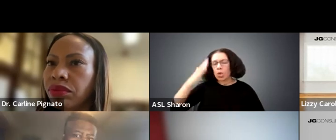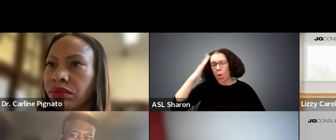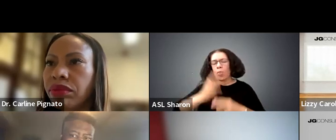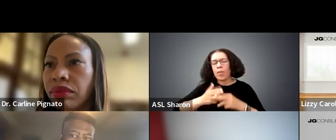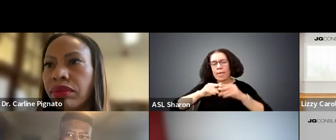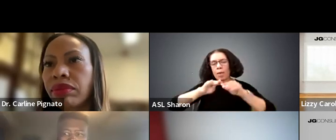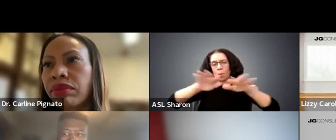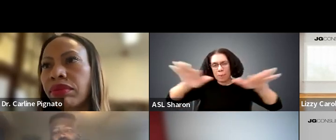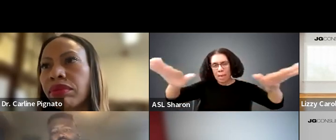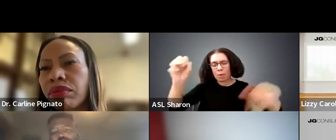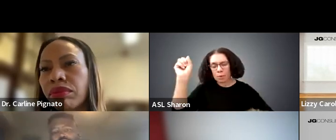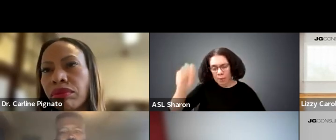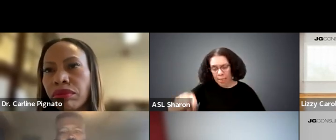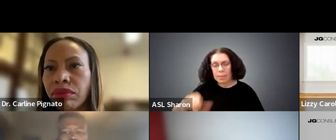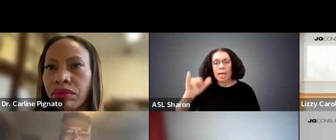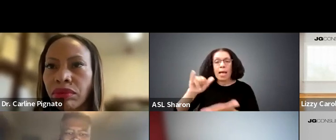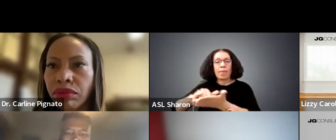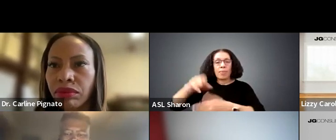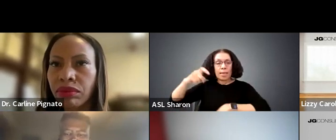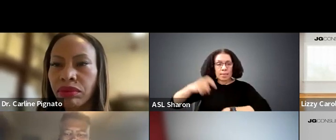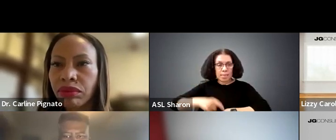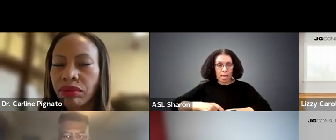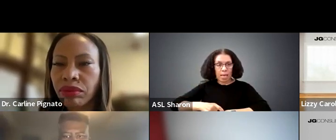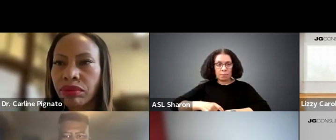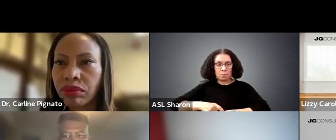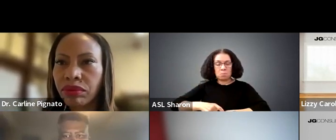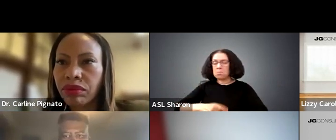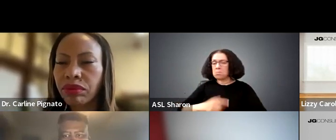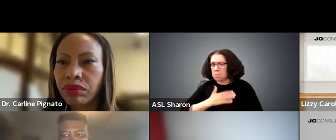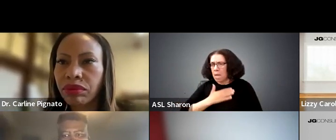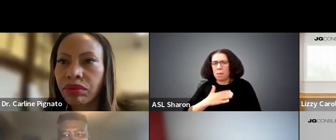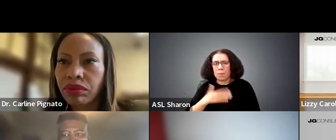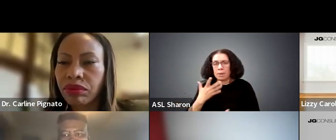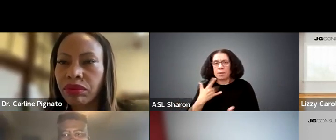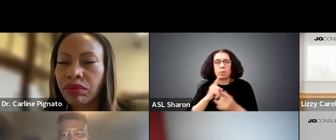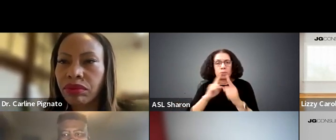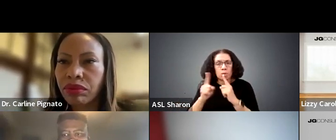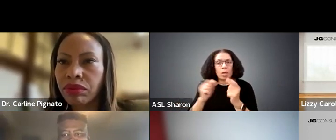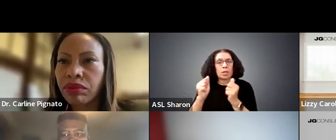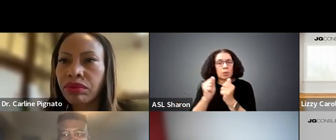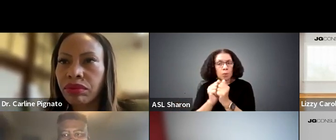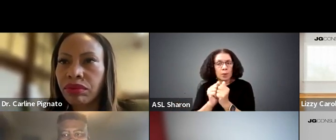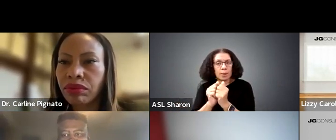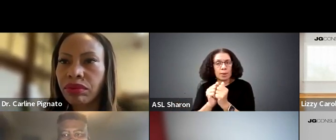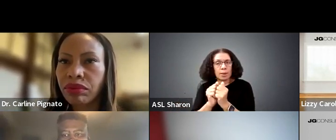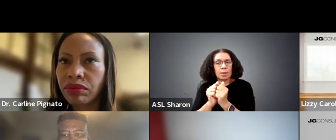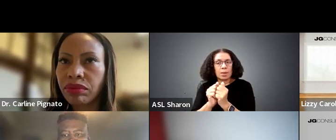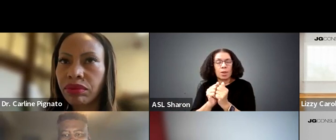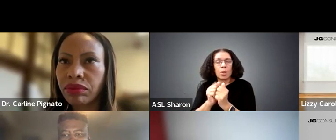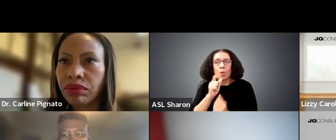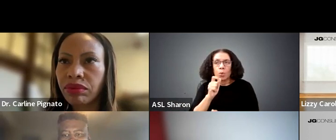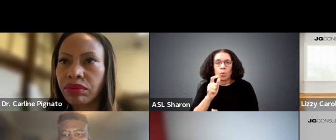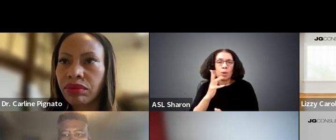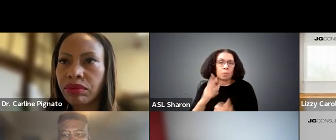And at that point is when we will certainly be looking at having those conversations with the folks that you were referencing. Well,